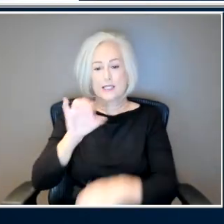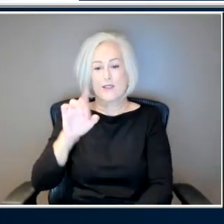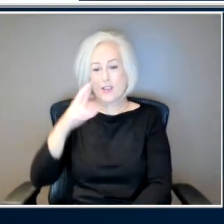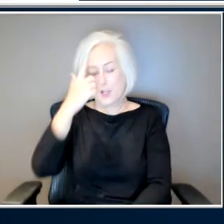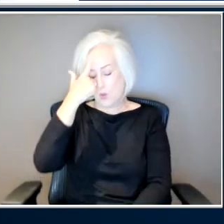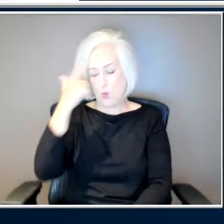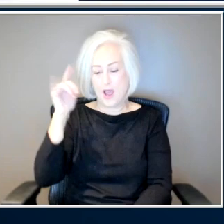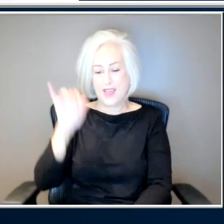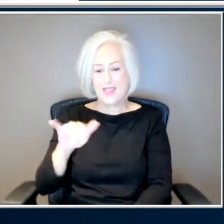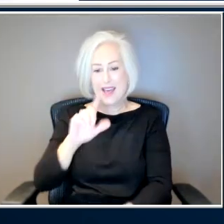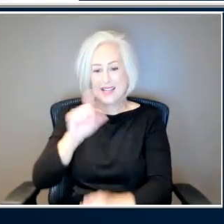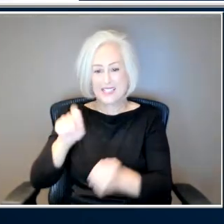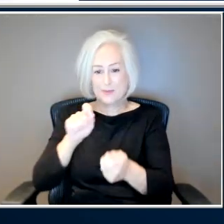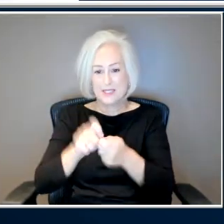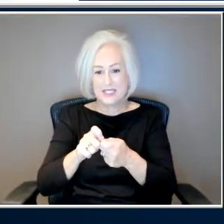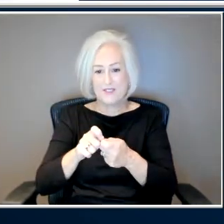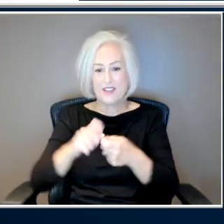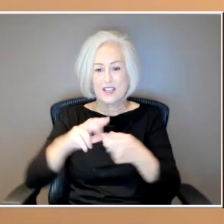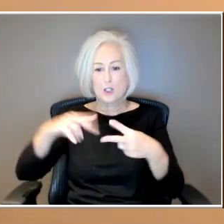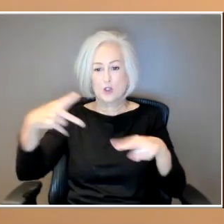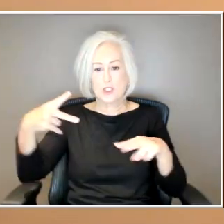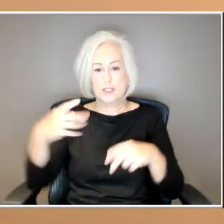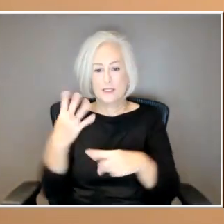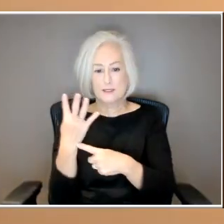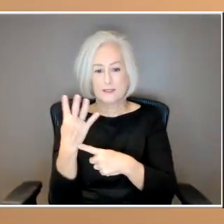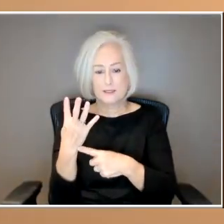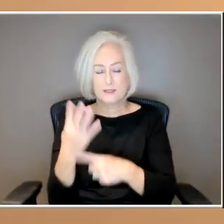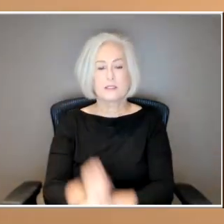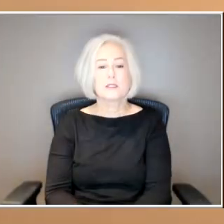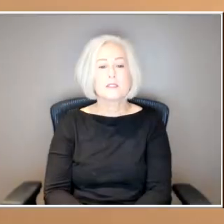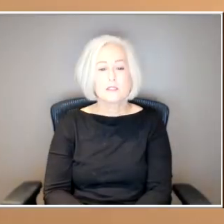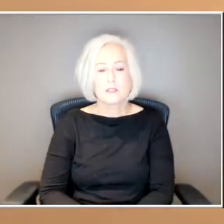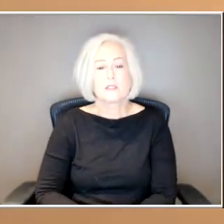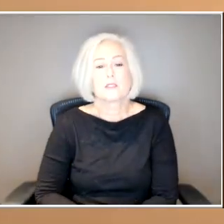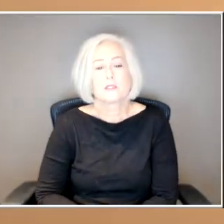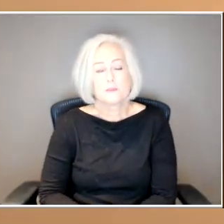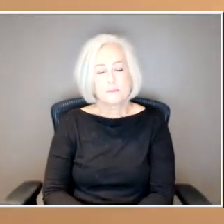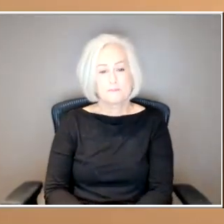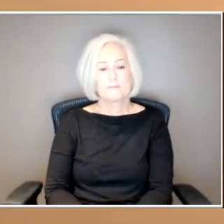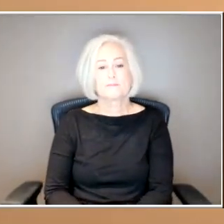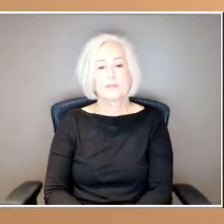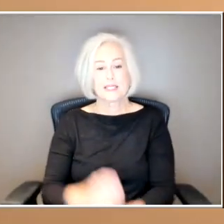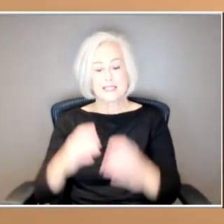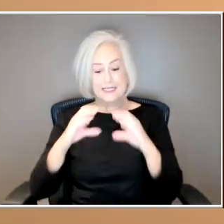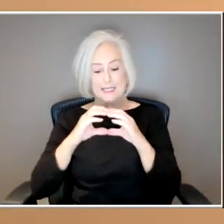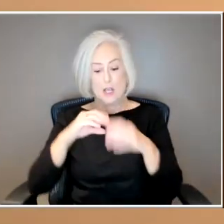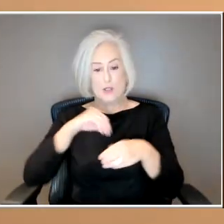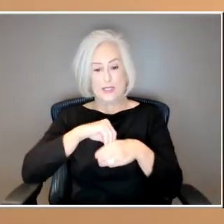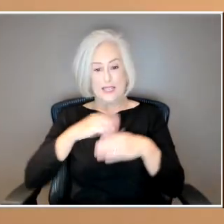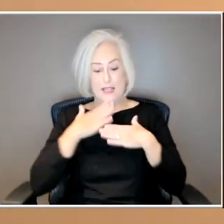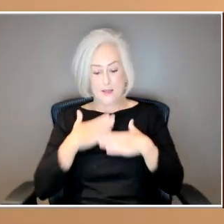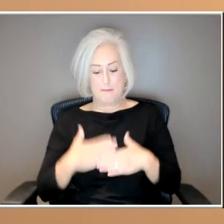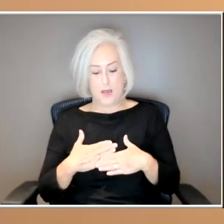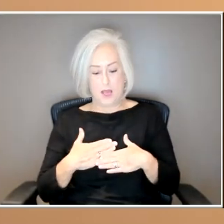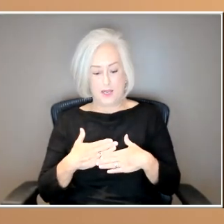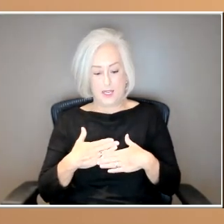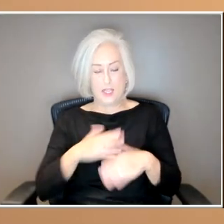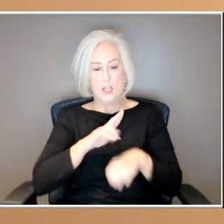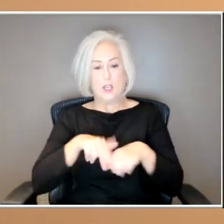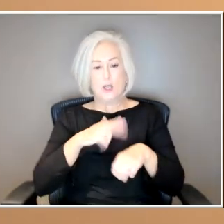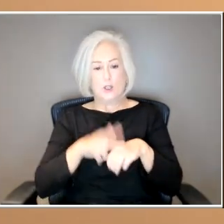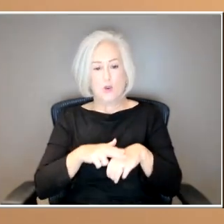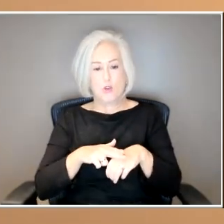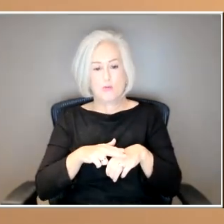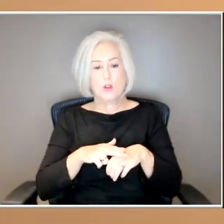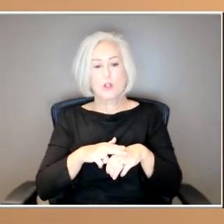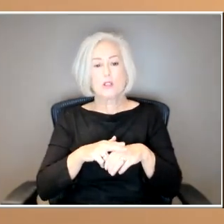specific gene and mutation? Sure. So our cells in our body are always going through normal and natural cell